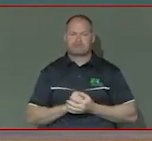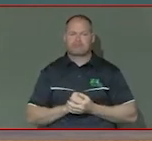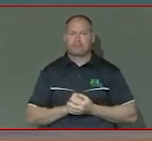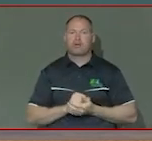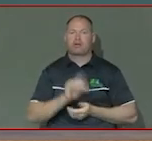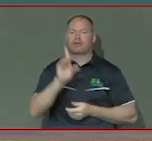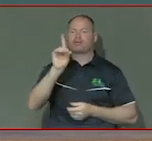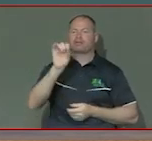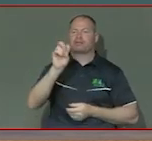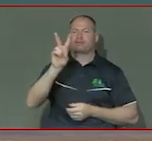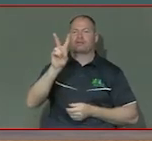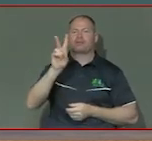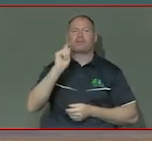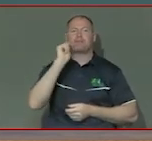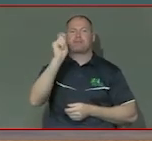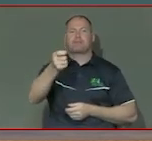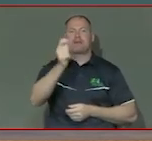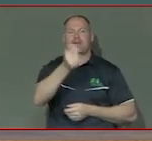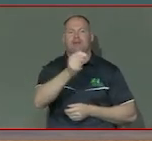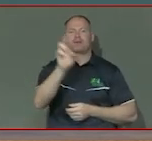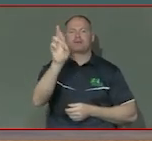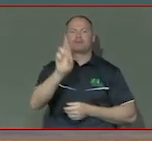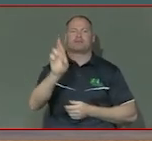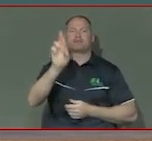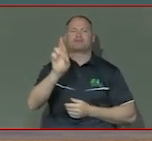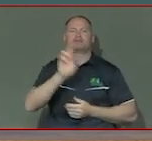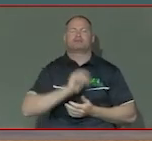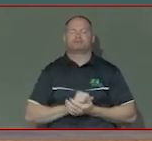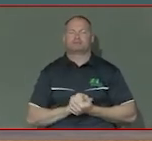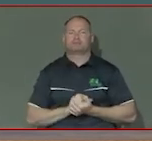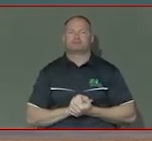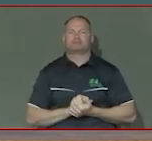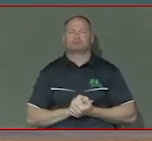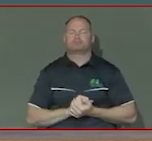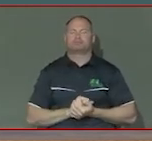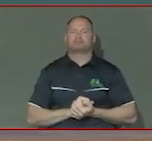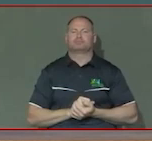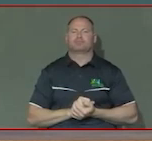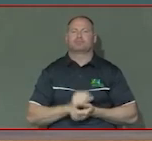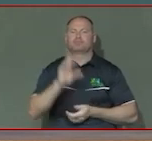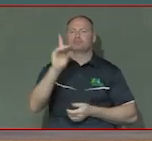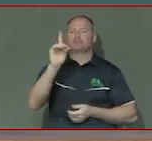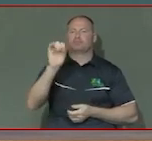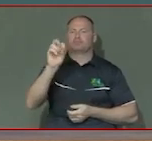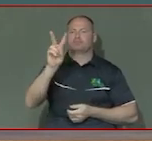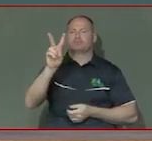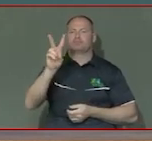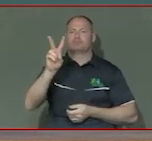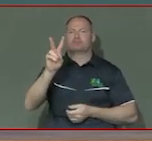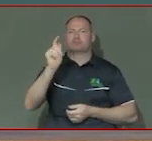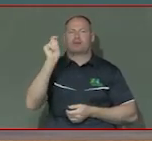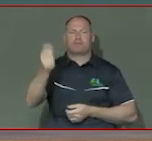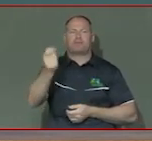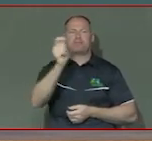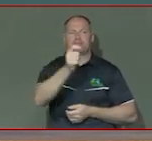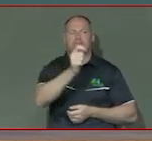dividend payout rate. The dividend payout rate. What is dividend payout rate?